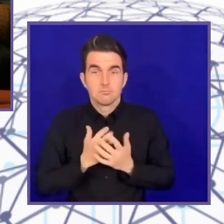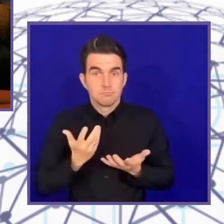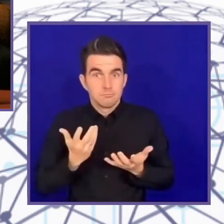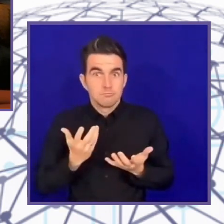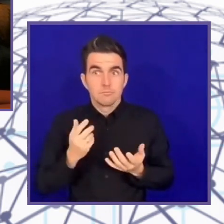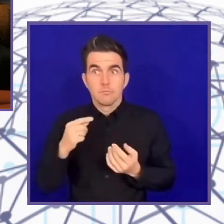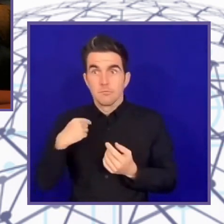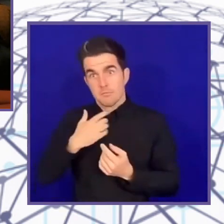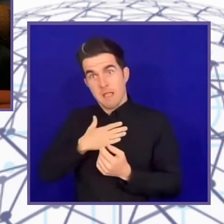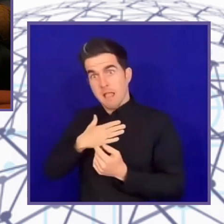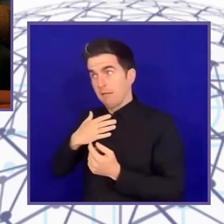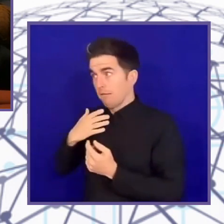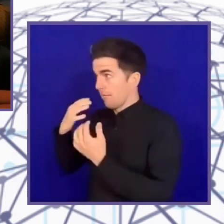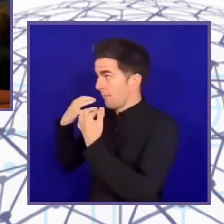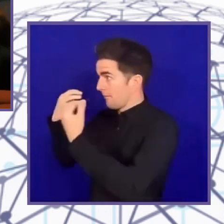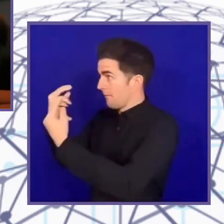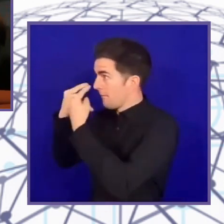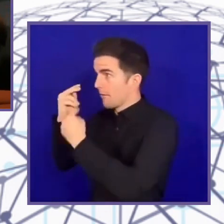my supervisor.